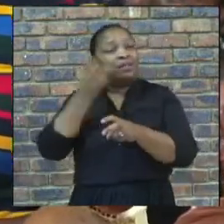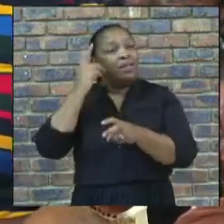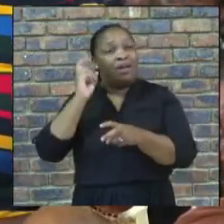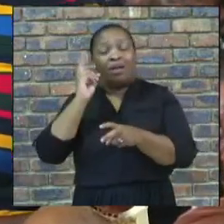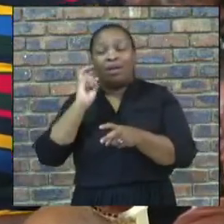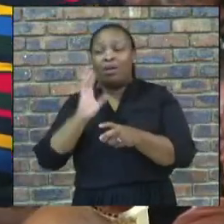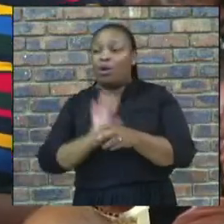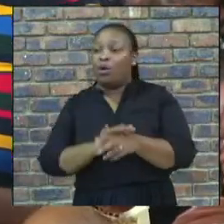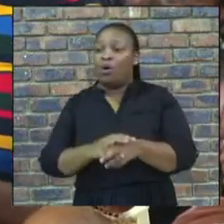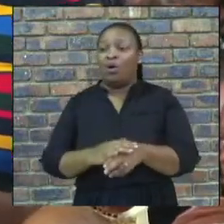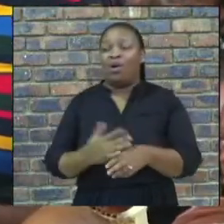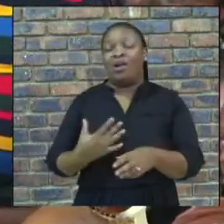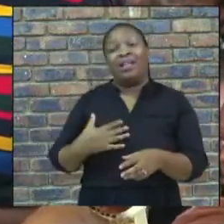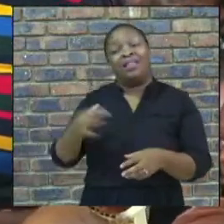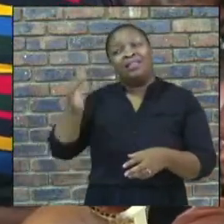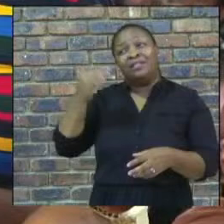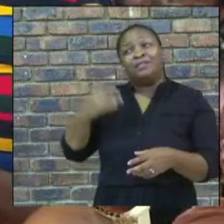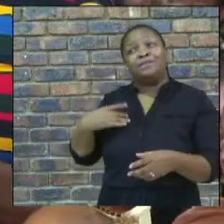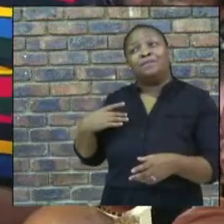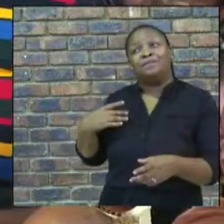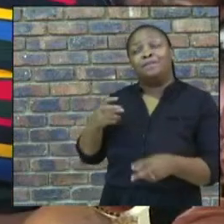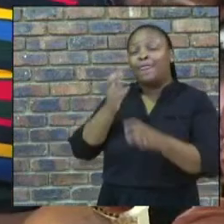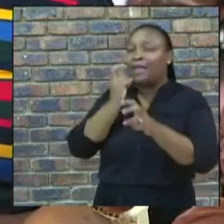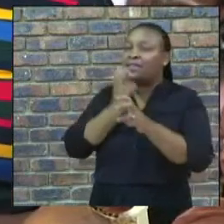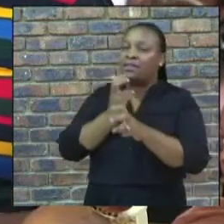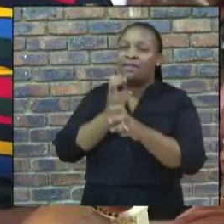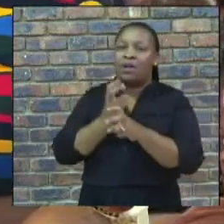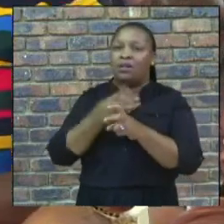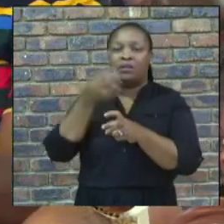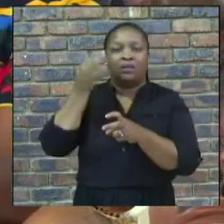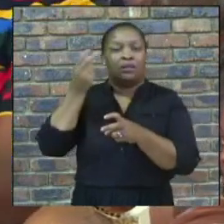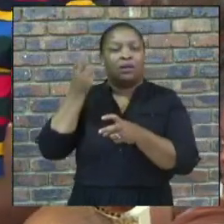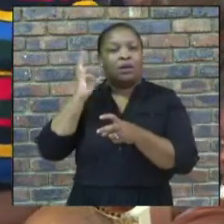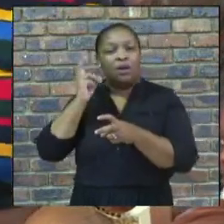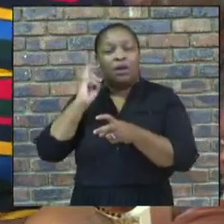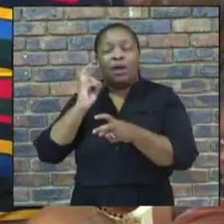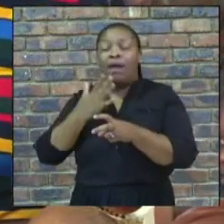got only money for bread, who's trying to survive.